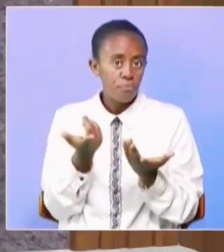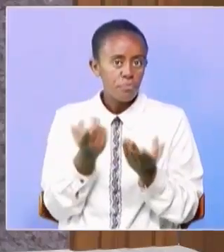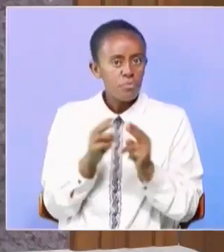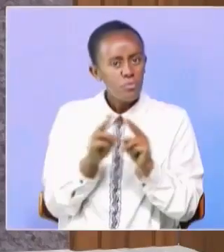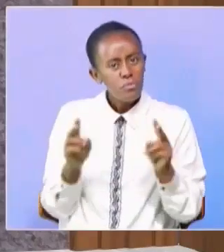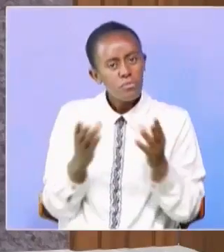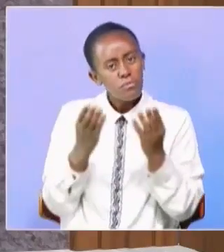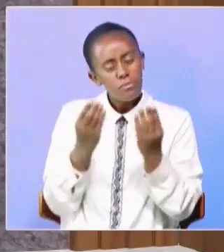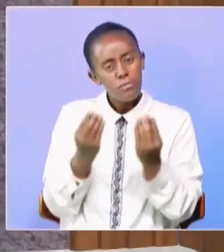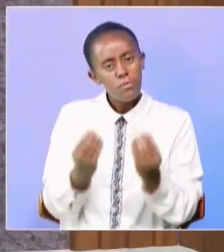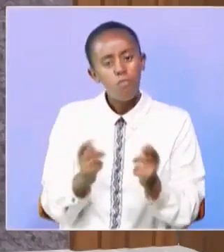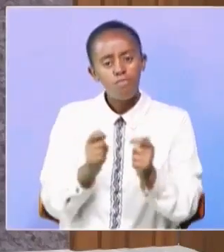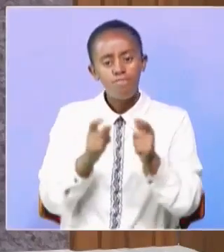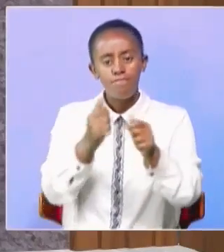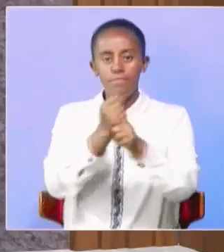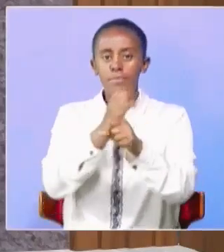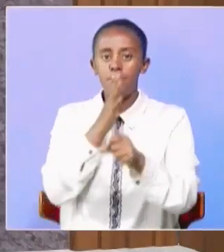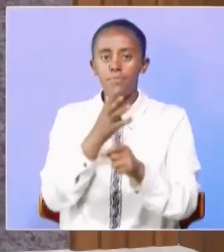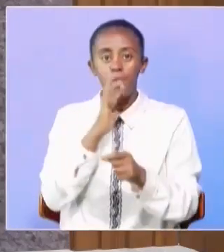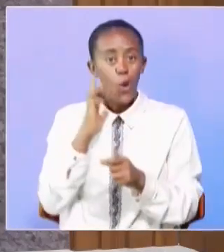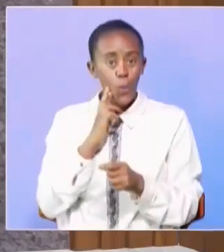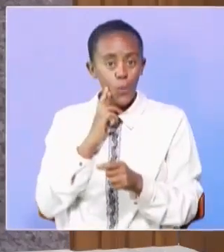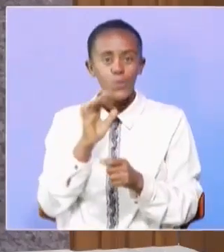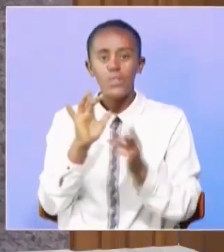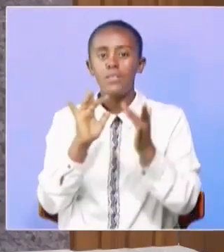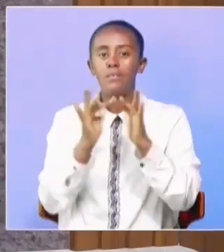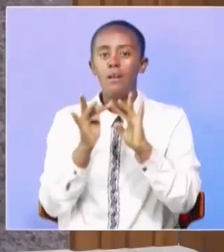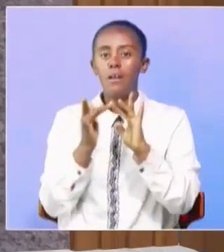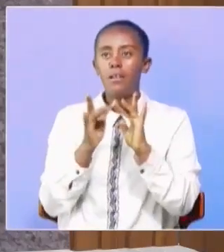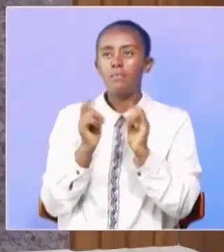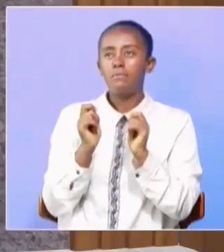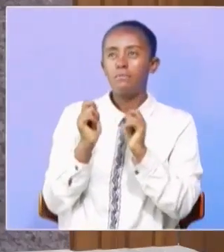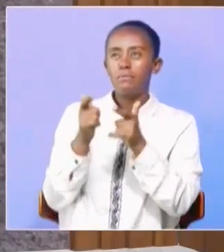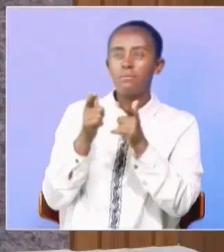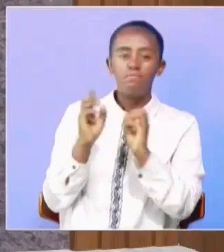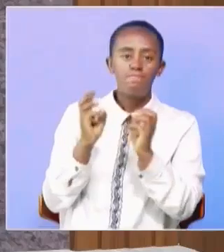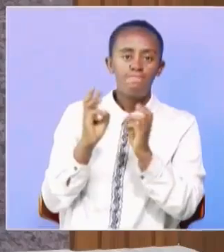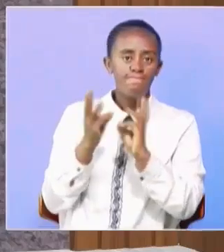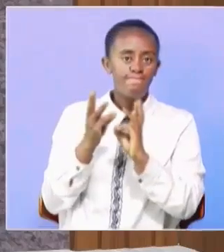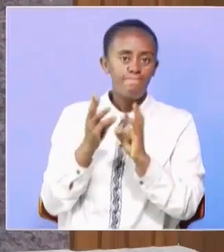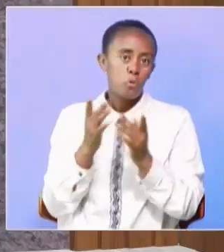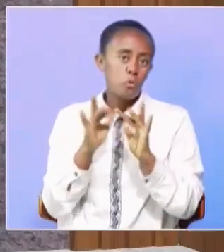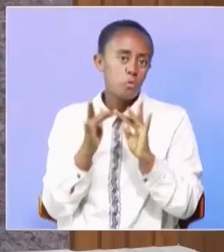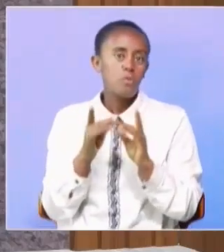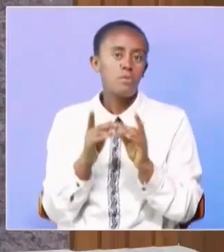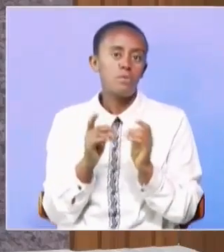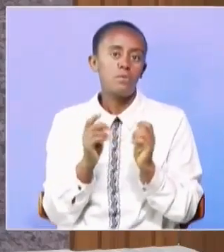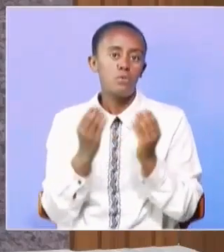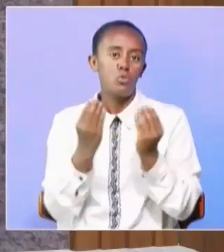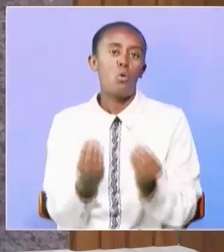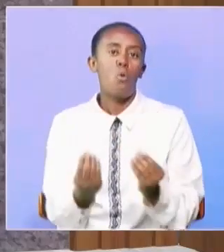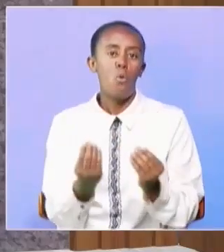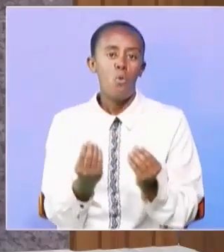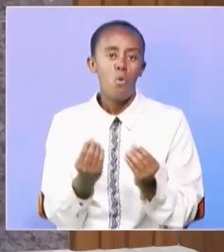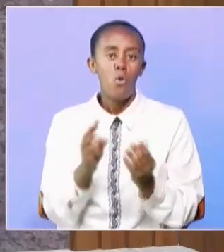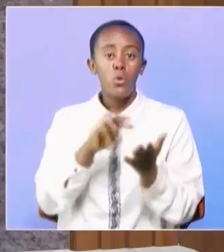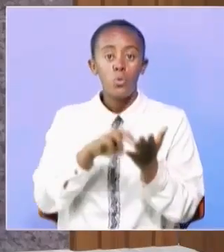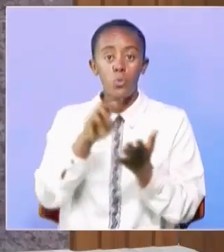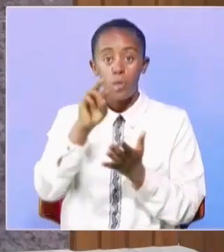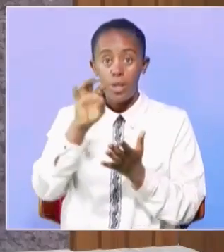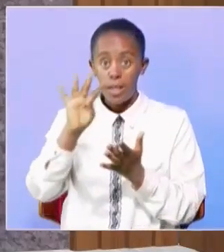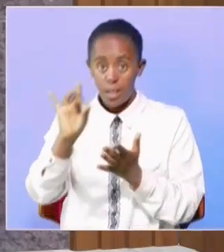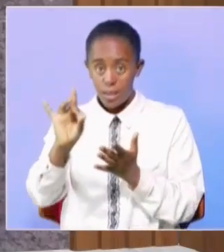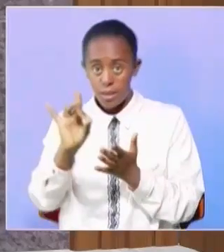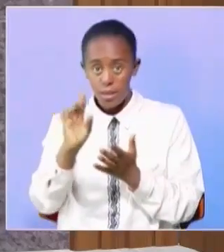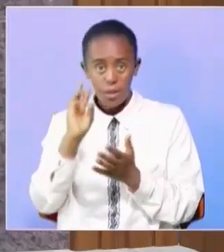very slow because the internet is also slow. Number 3, 2028